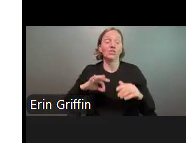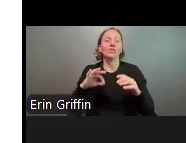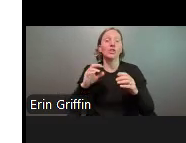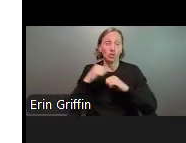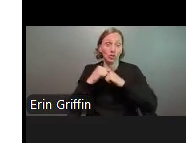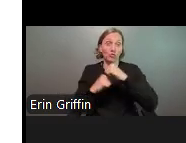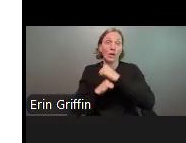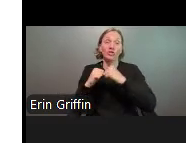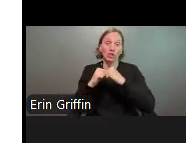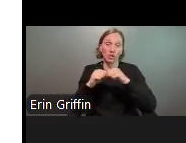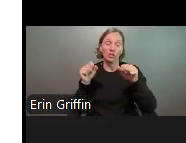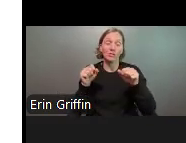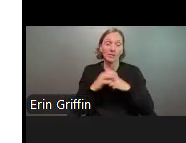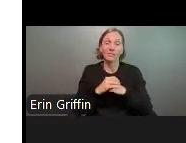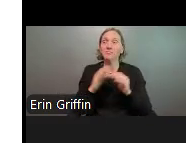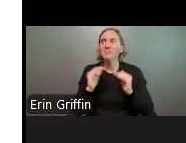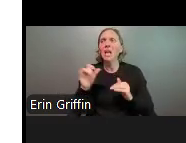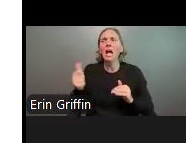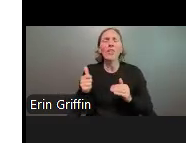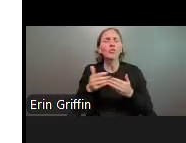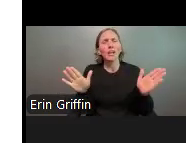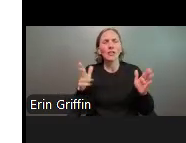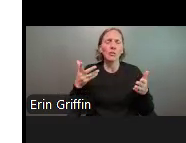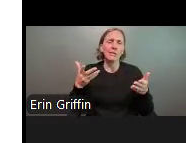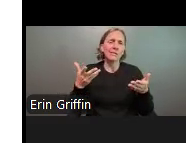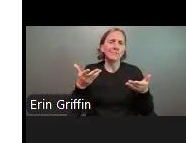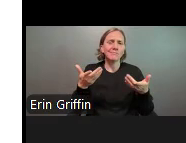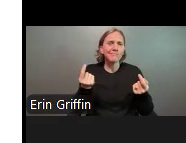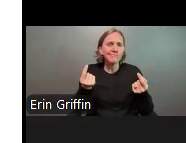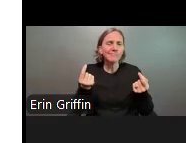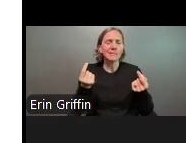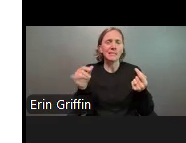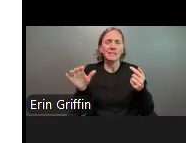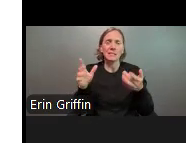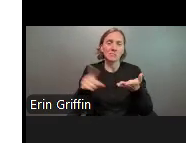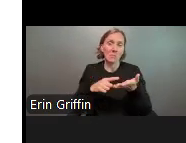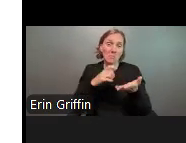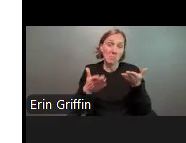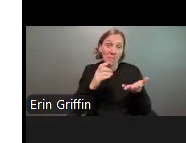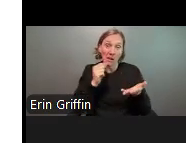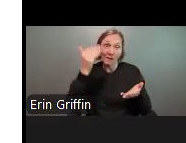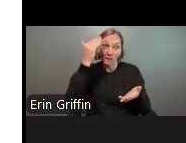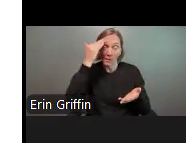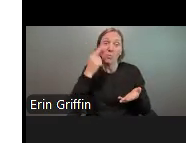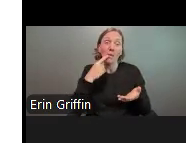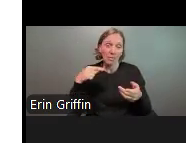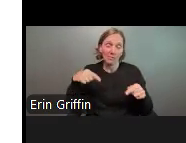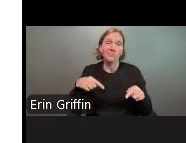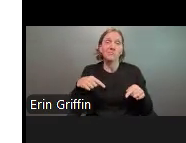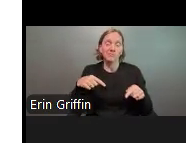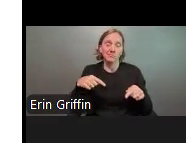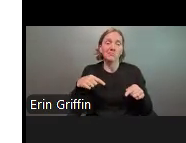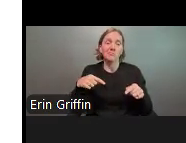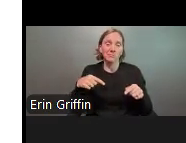other general practice things that may or may not be familiar to you, and they apply here too, like